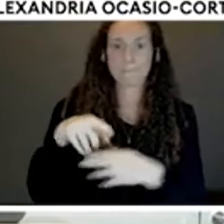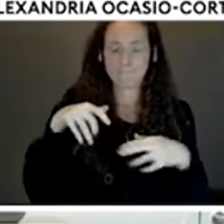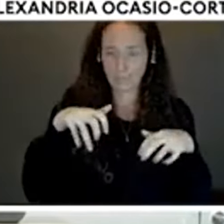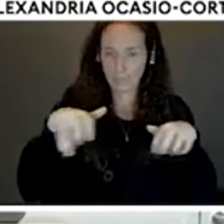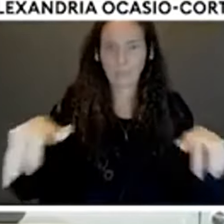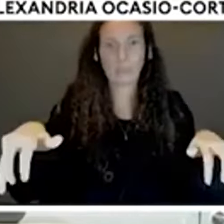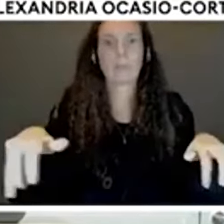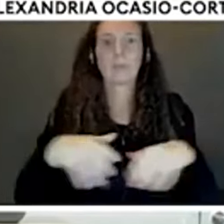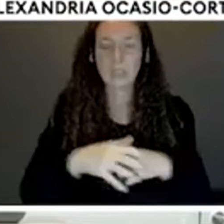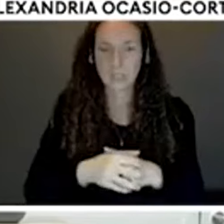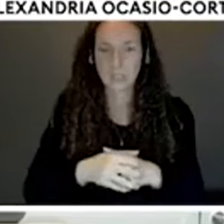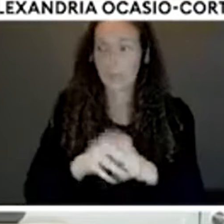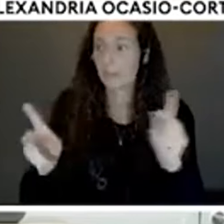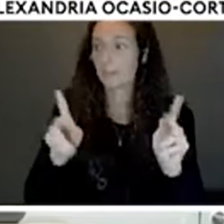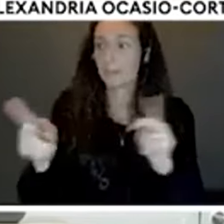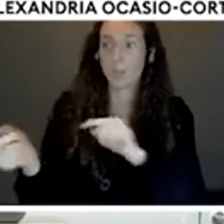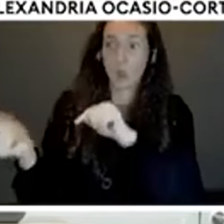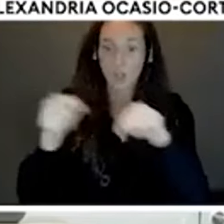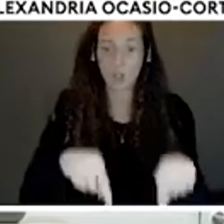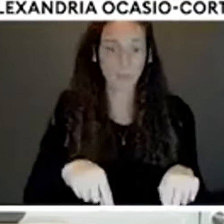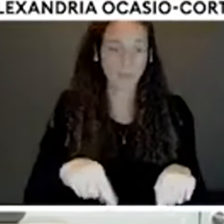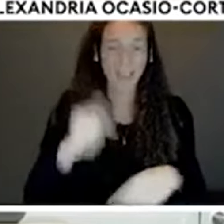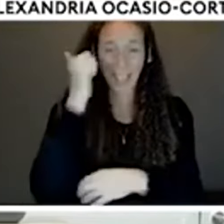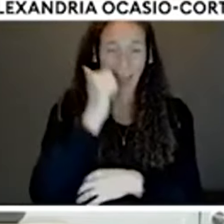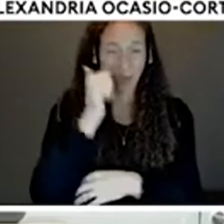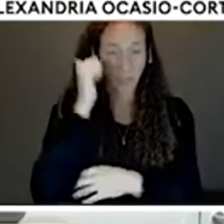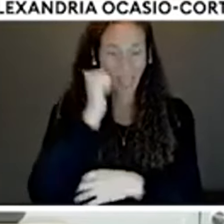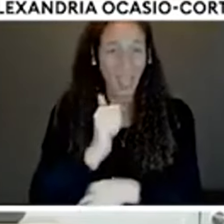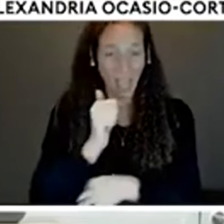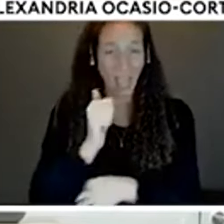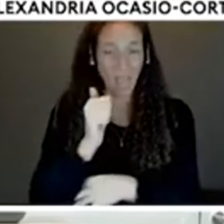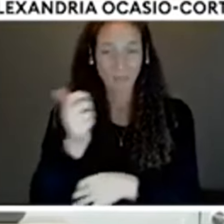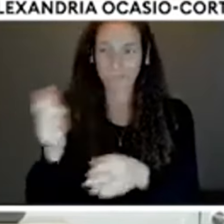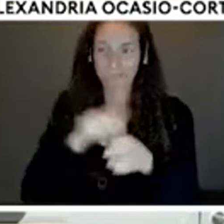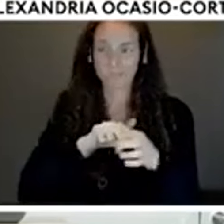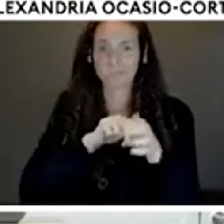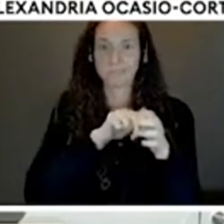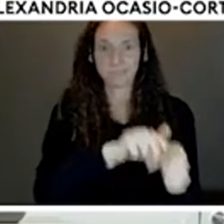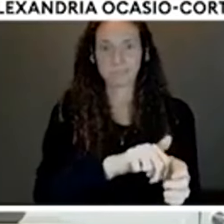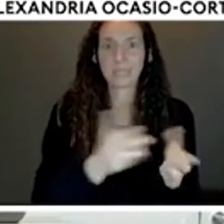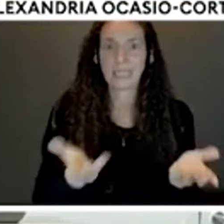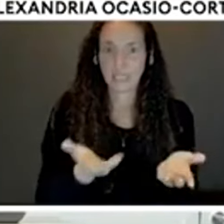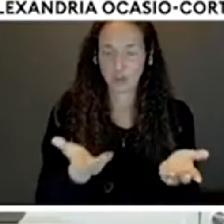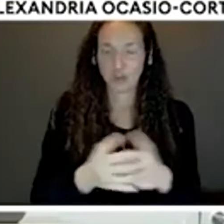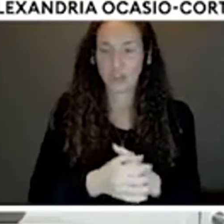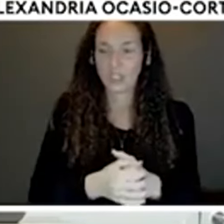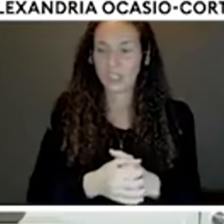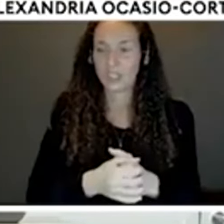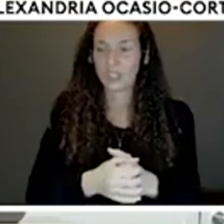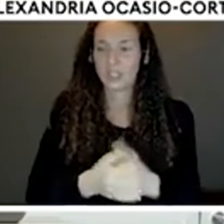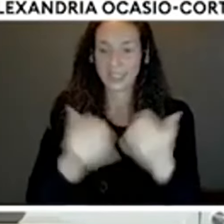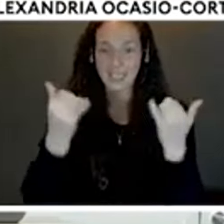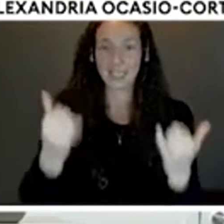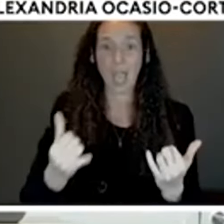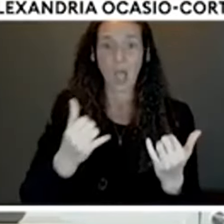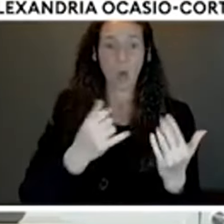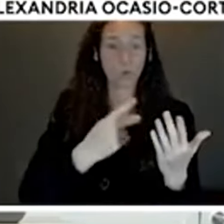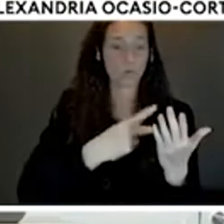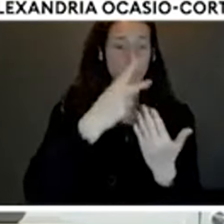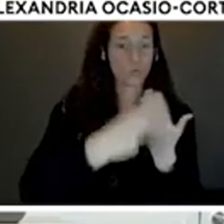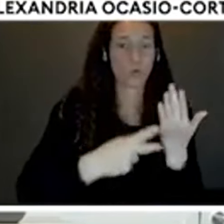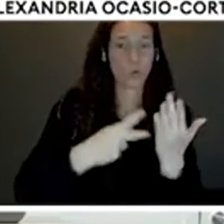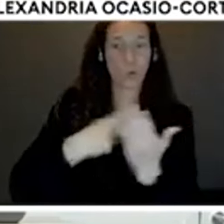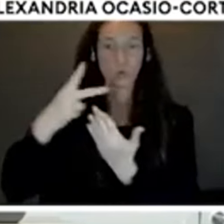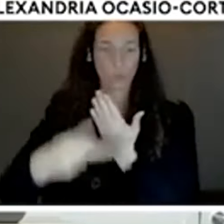getting buses every day. Now programs are being cut because we can't afford the people that are